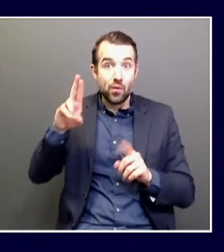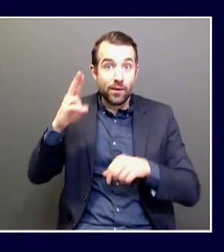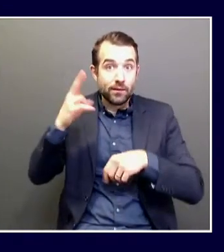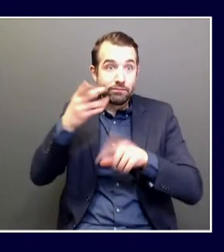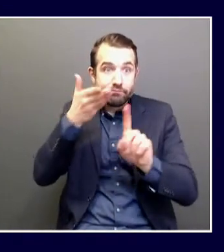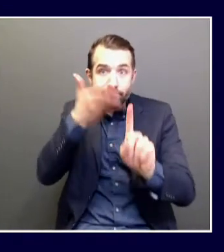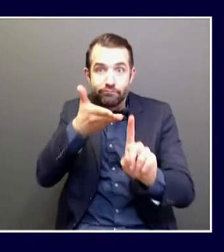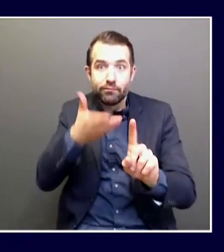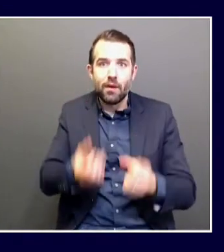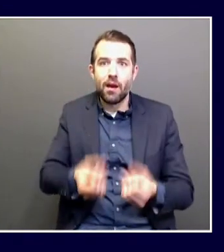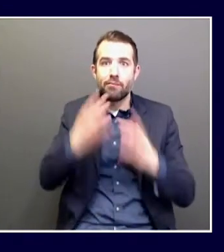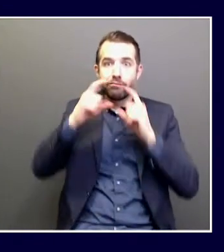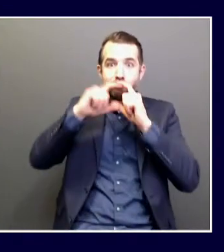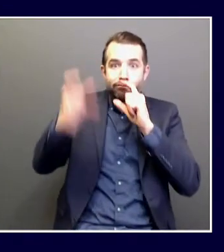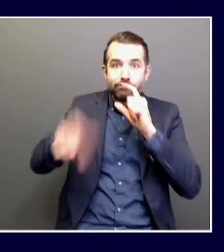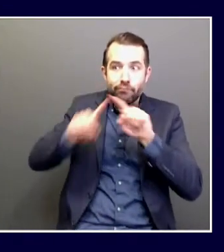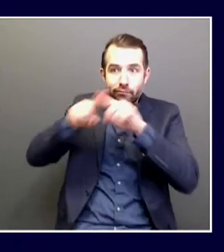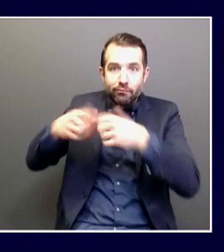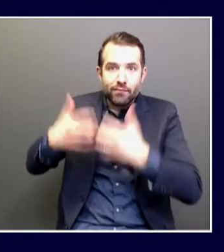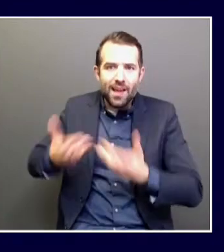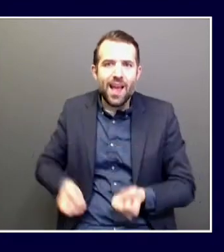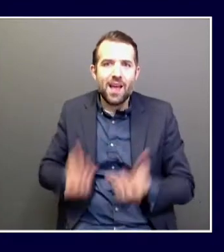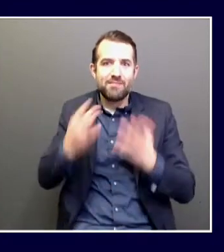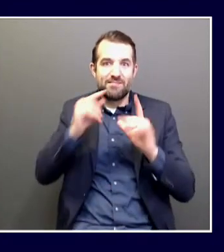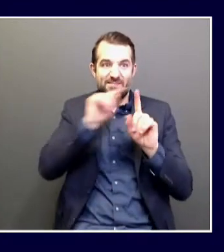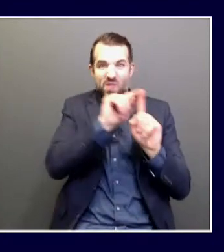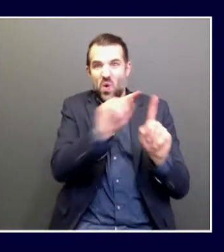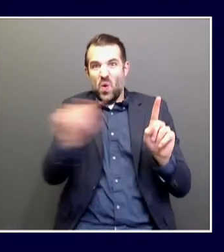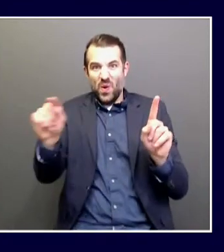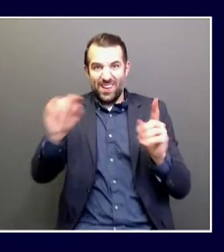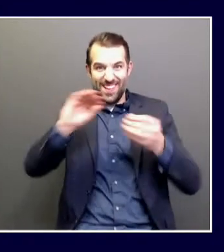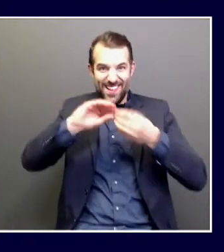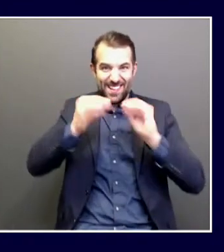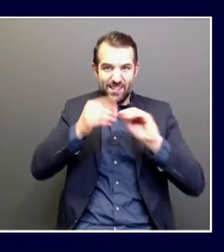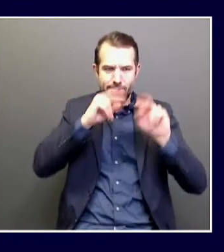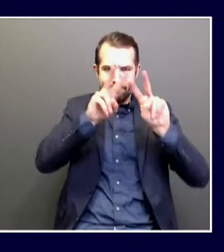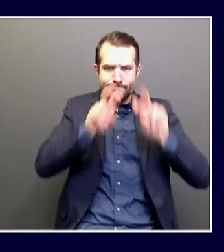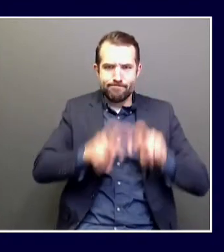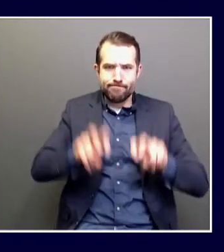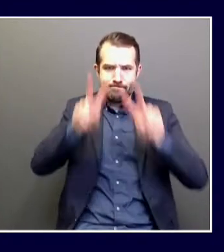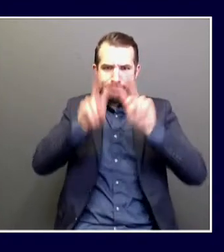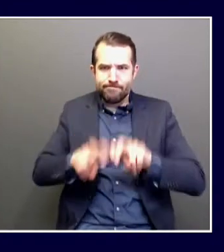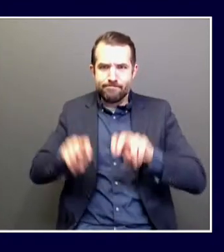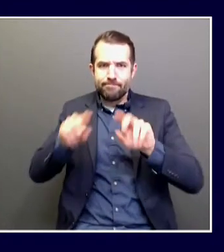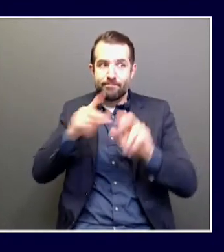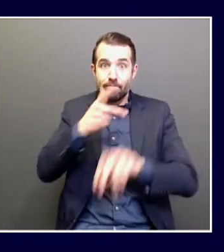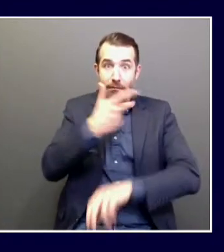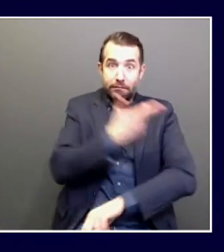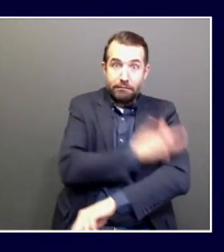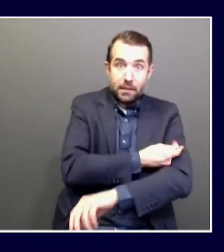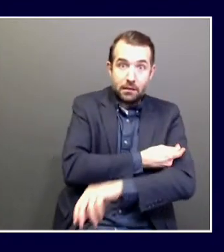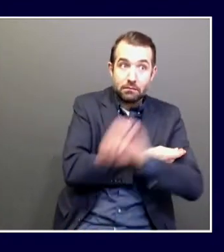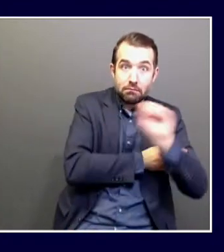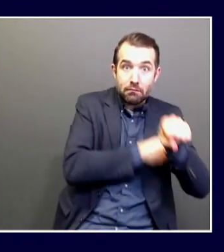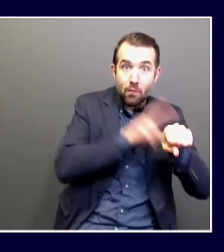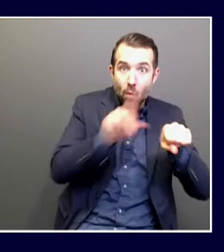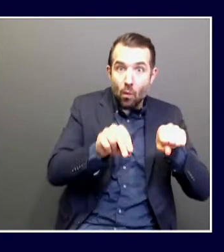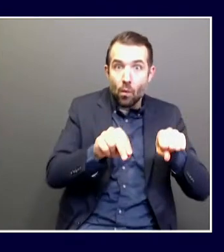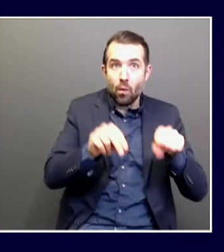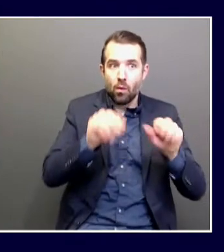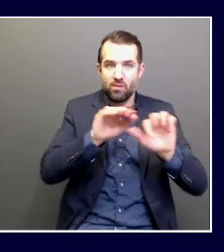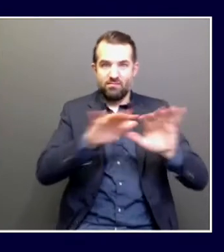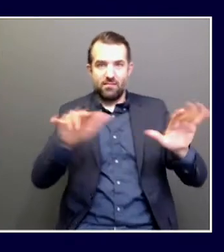patients who are on a ventilator. That is not distinct or radically different from the way that we conceive of many